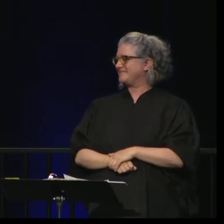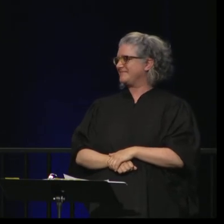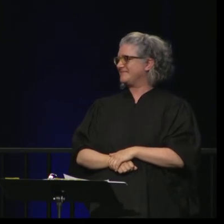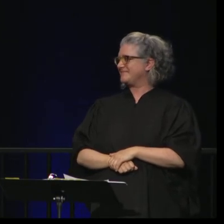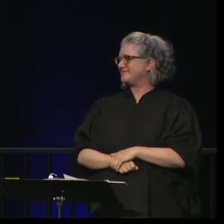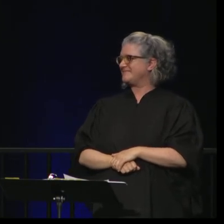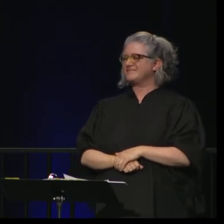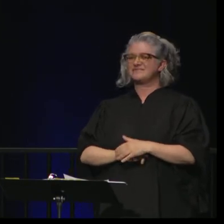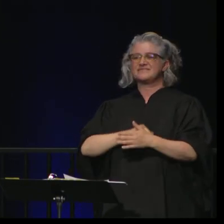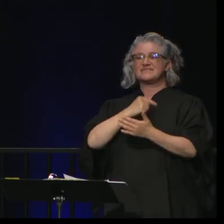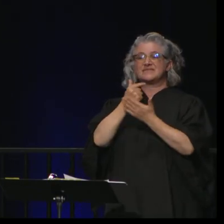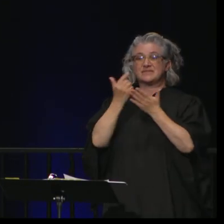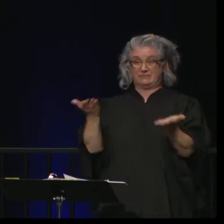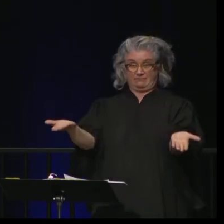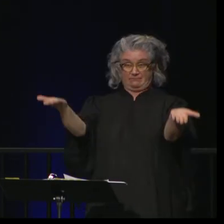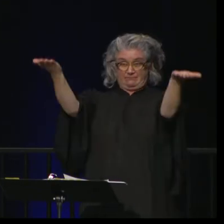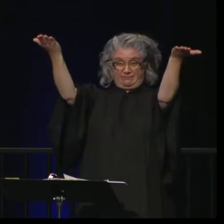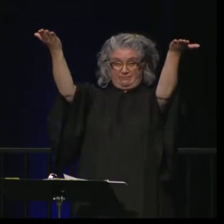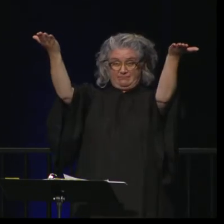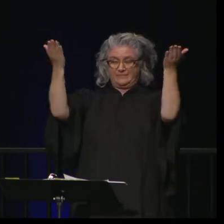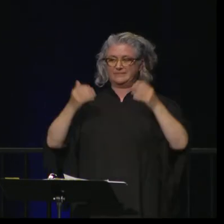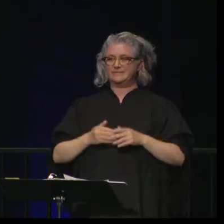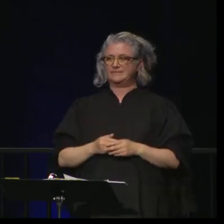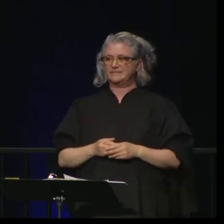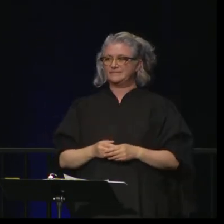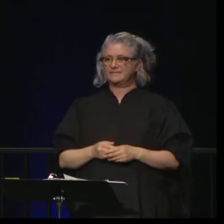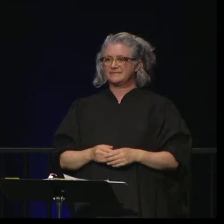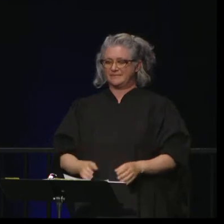Will the graduands please rise if you're able?